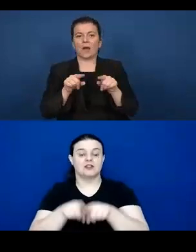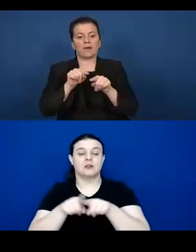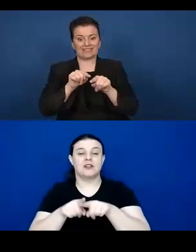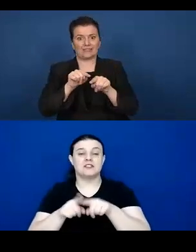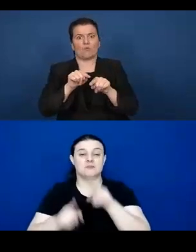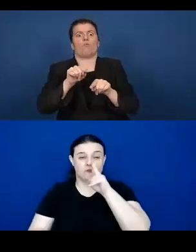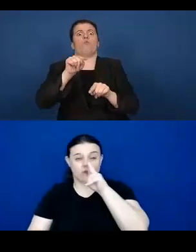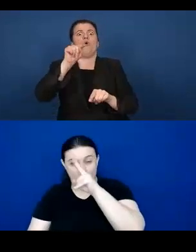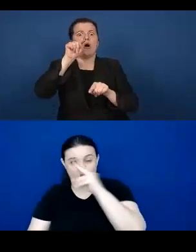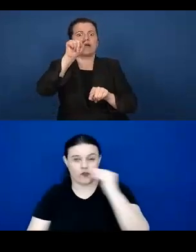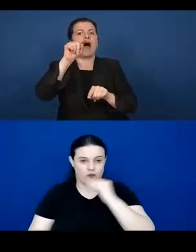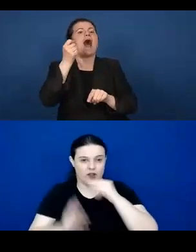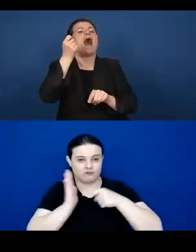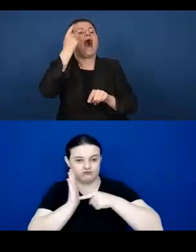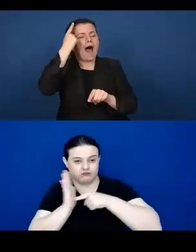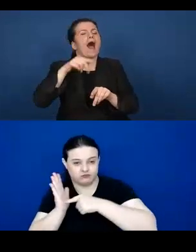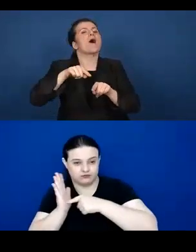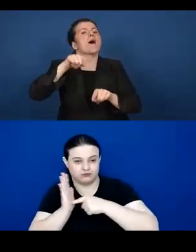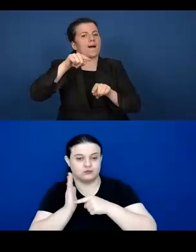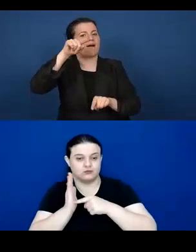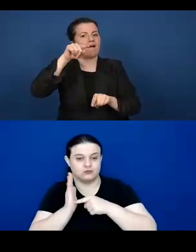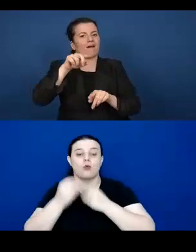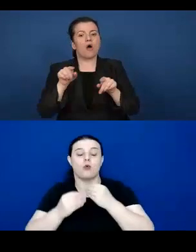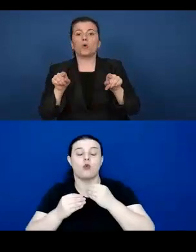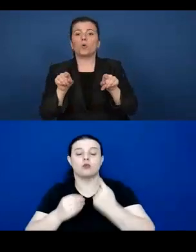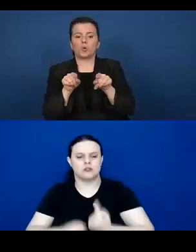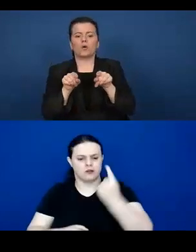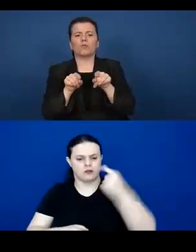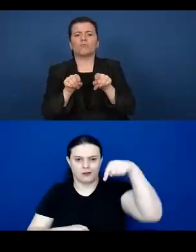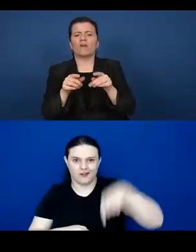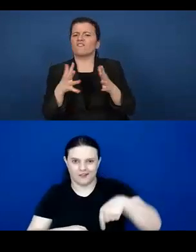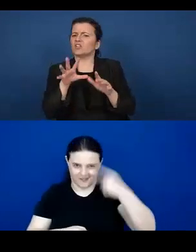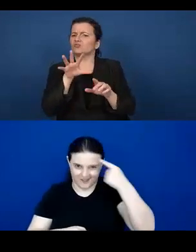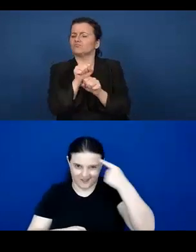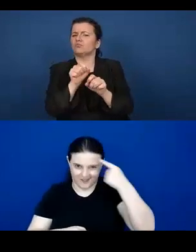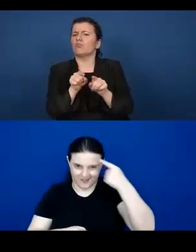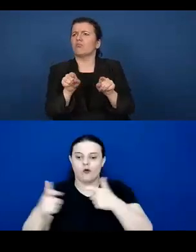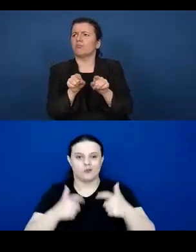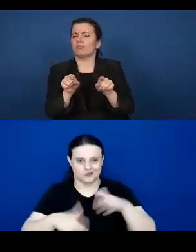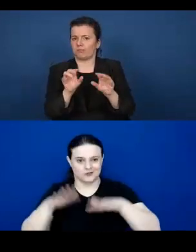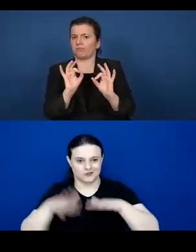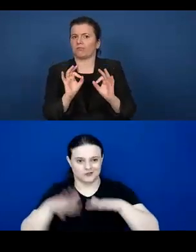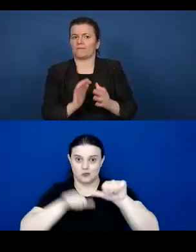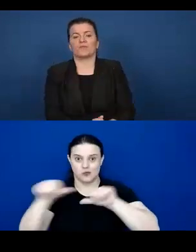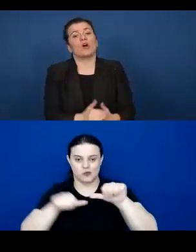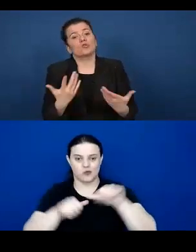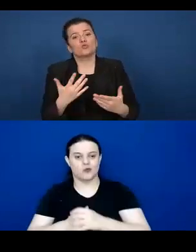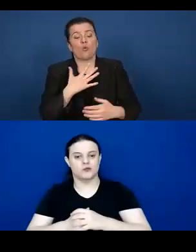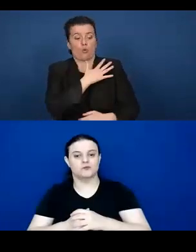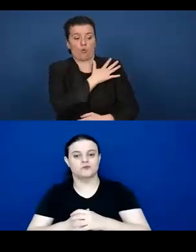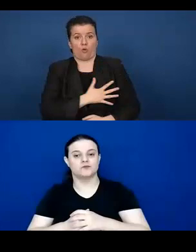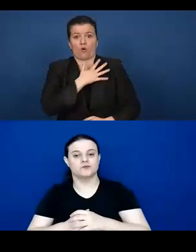also will influence the perception of direction and location. Now, this